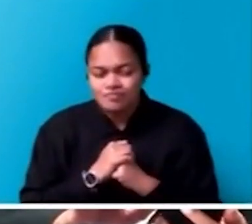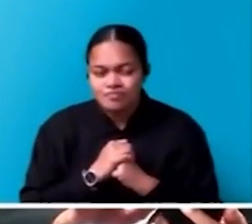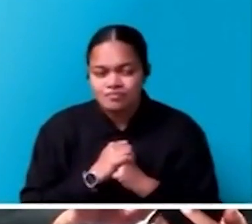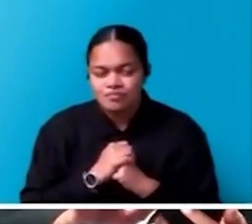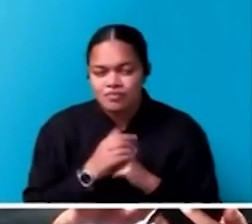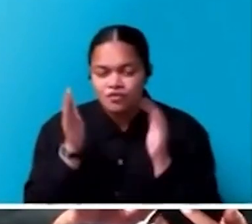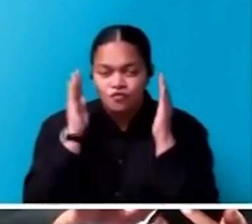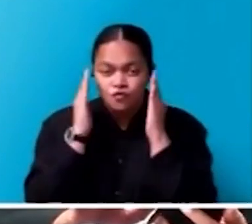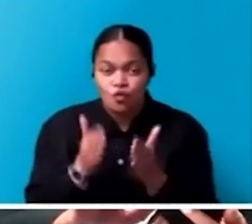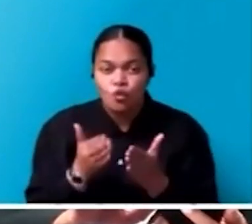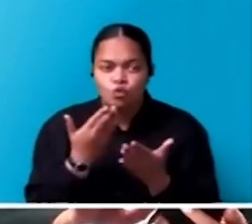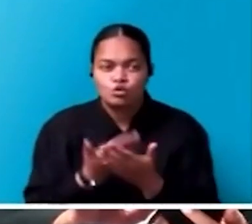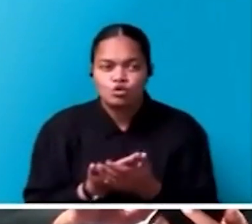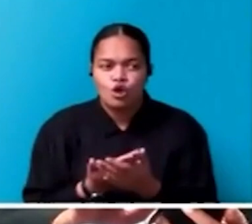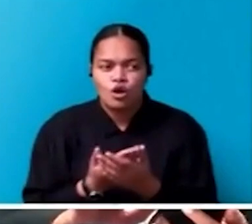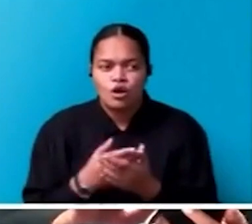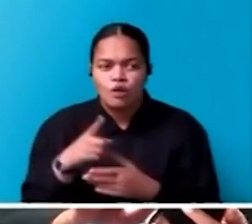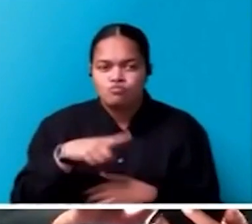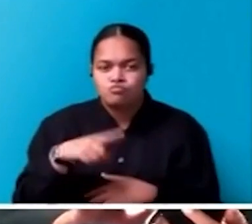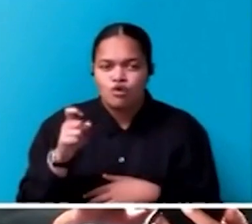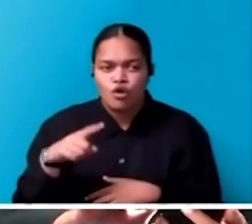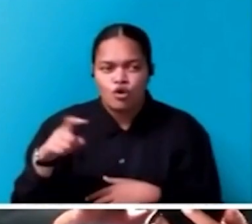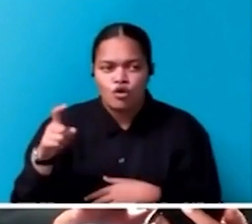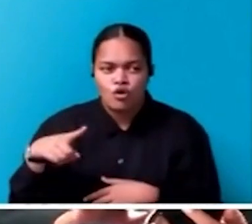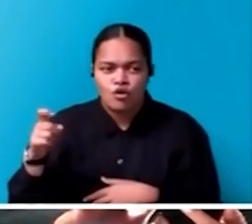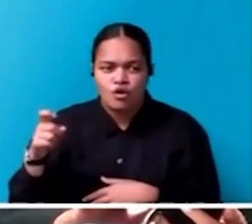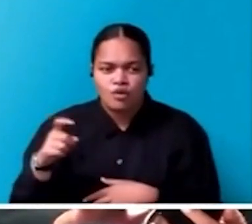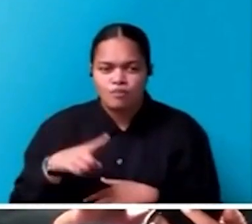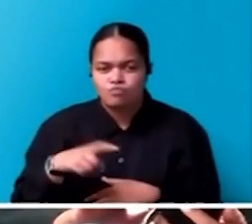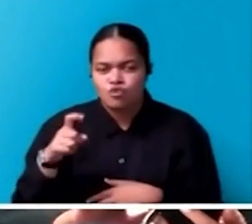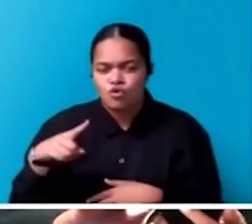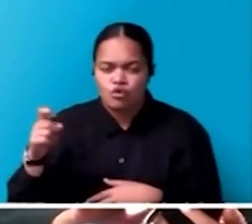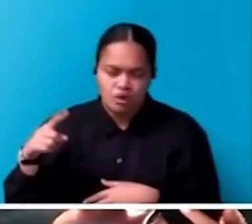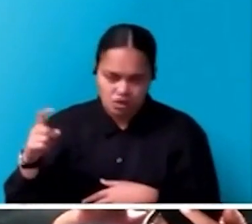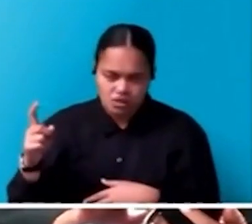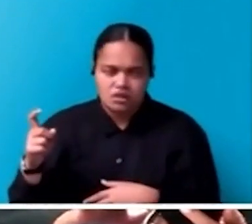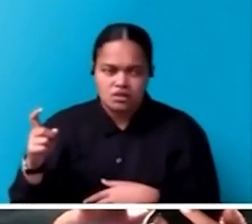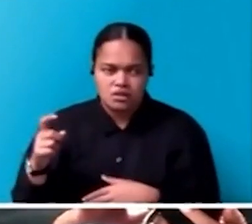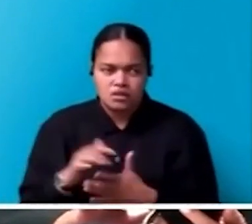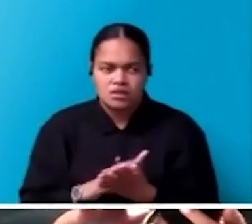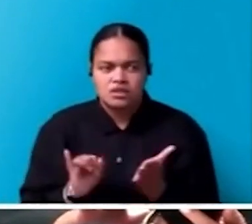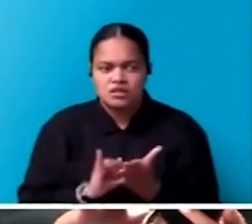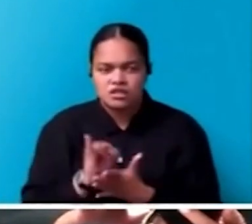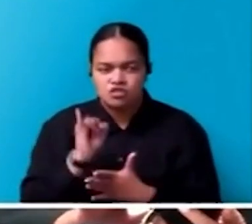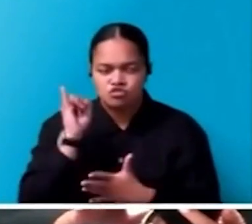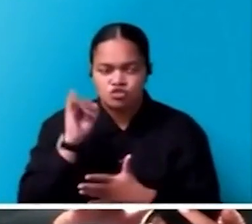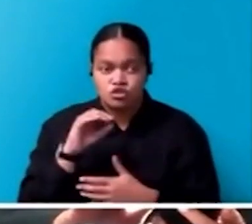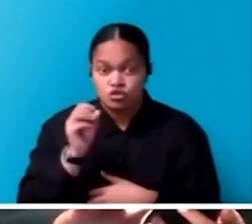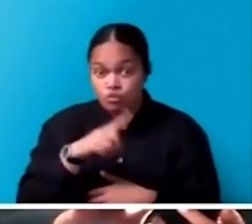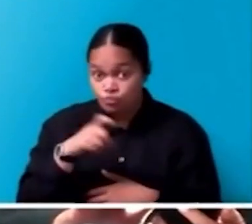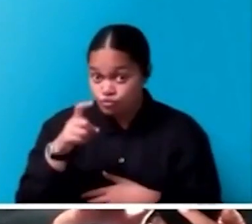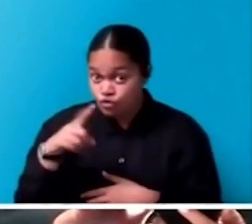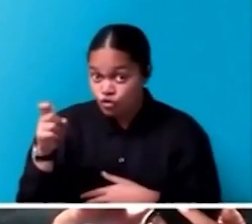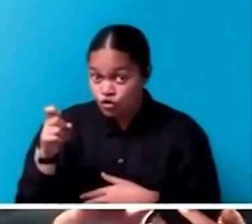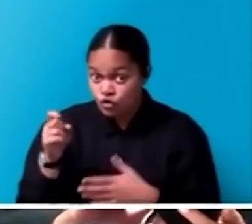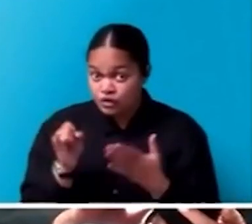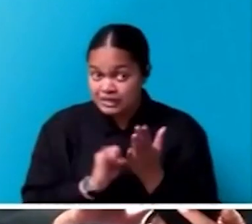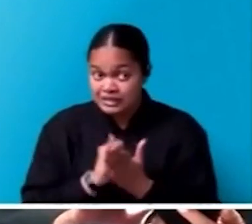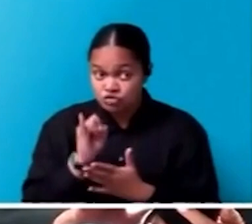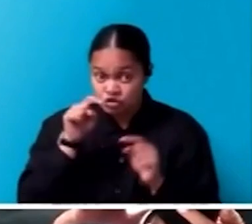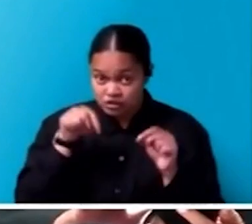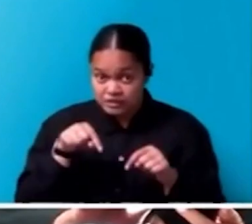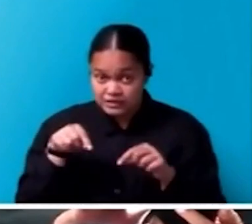to focus on prawn, scaling up of prawn industry. Honorable Speaker, the prawn industry in